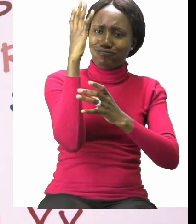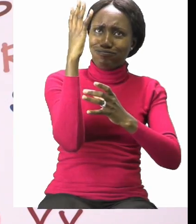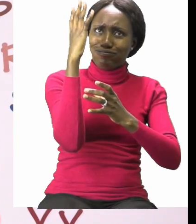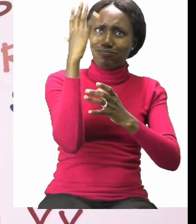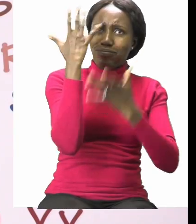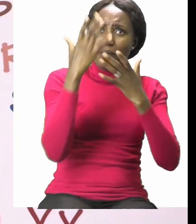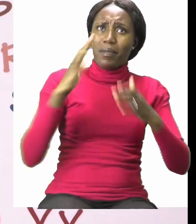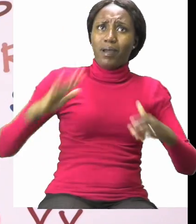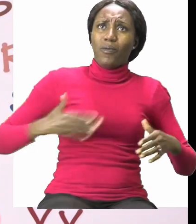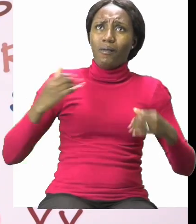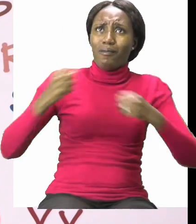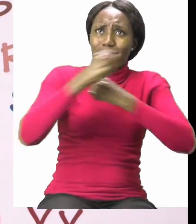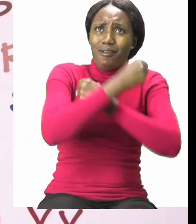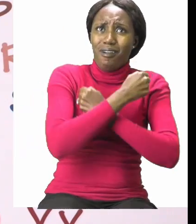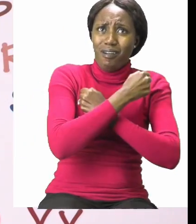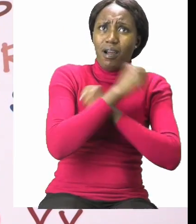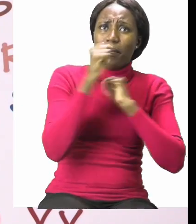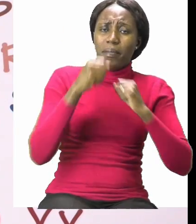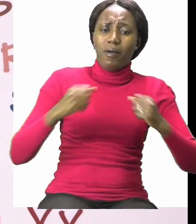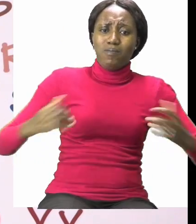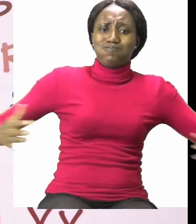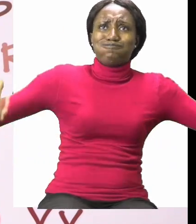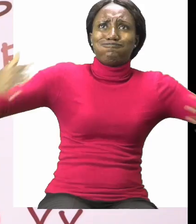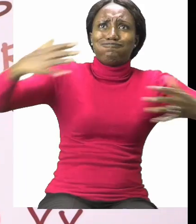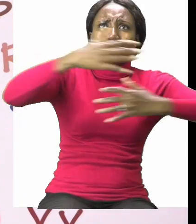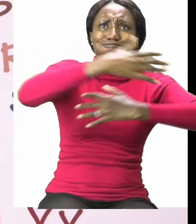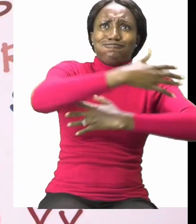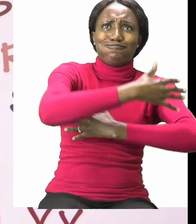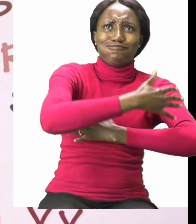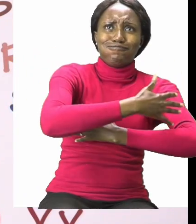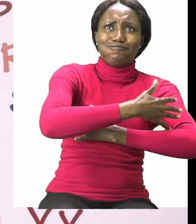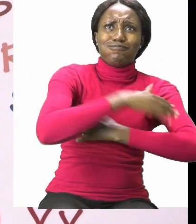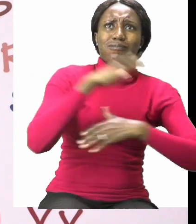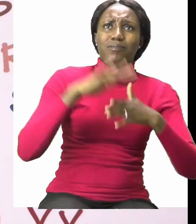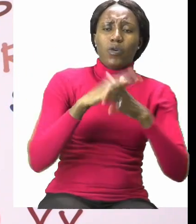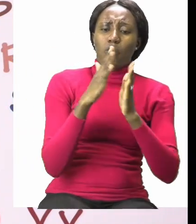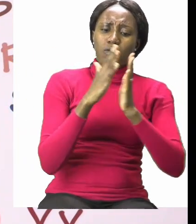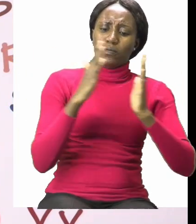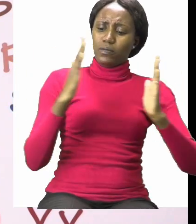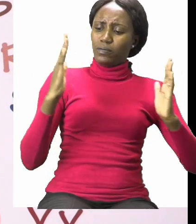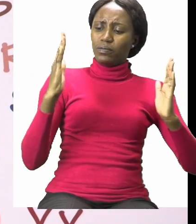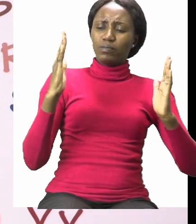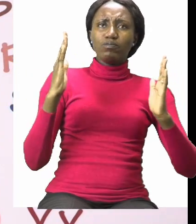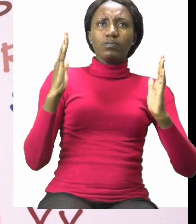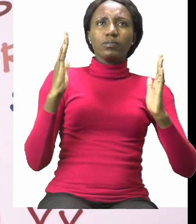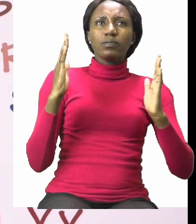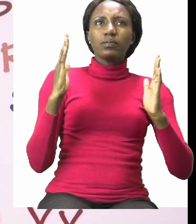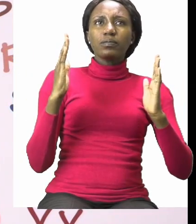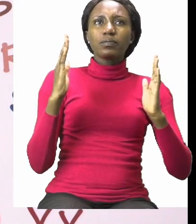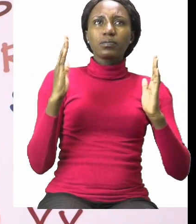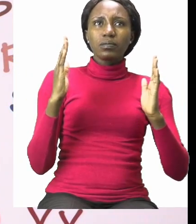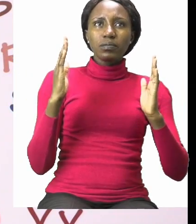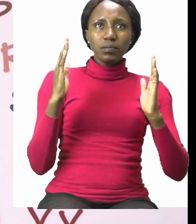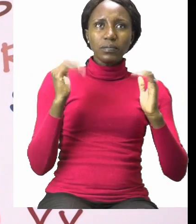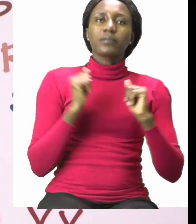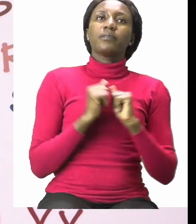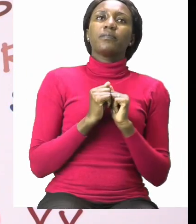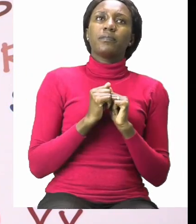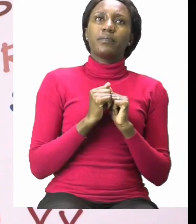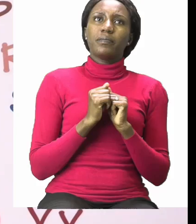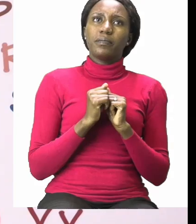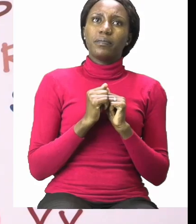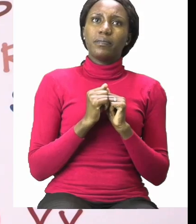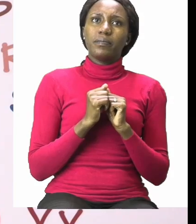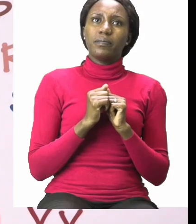tree, I would have both of my hands around it. And then something like